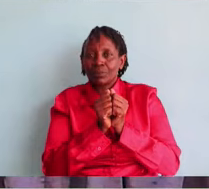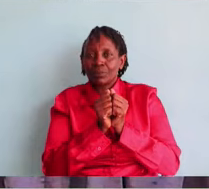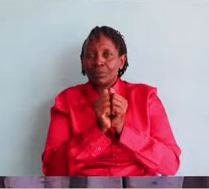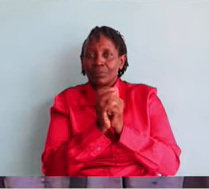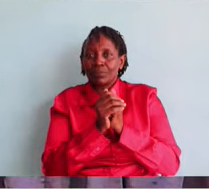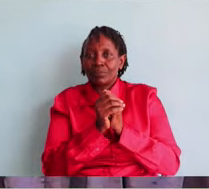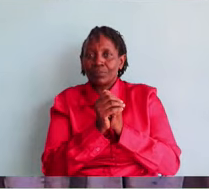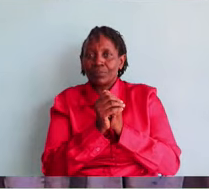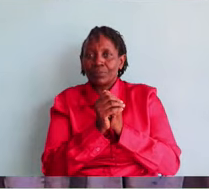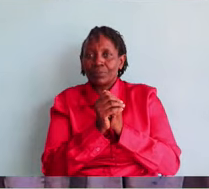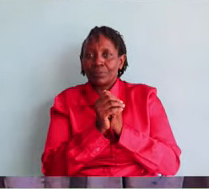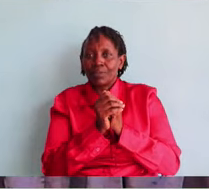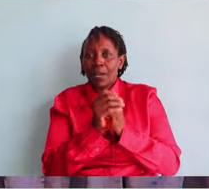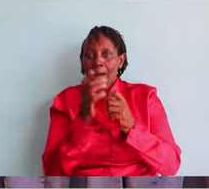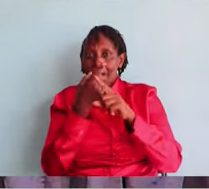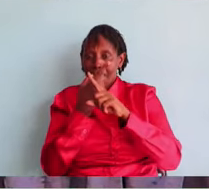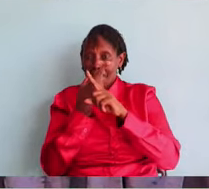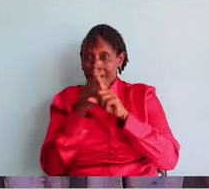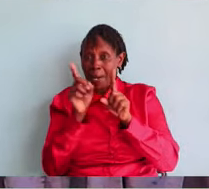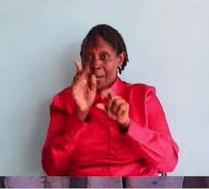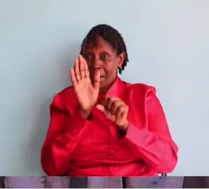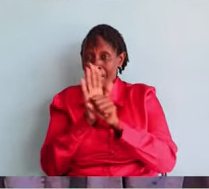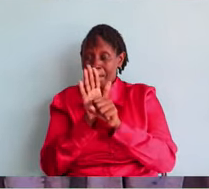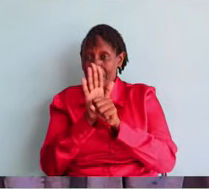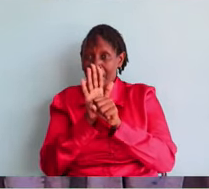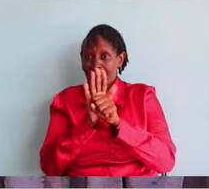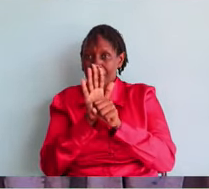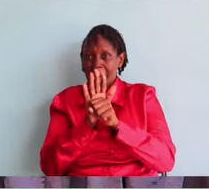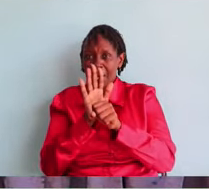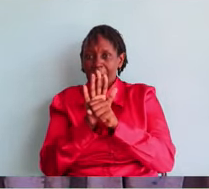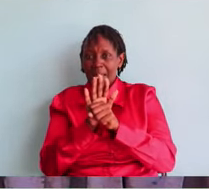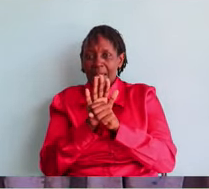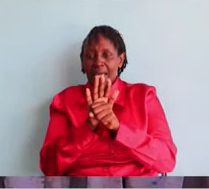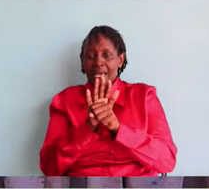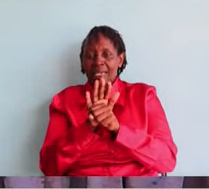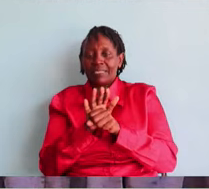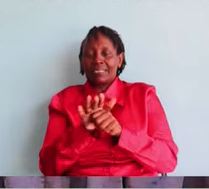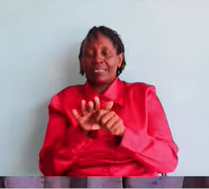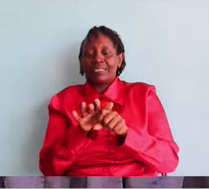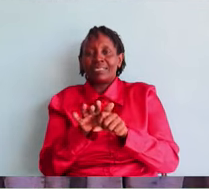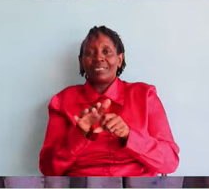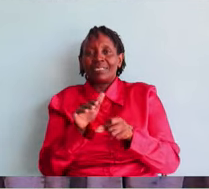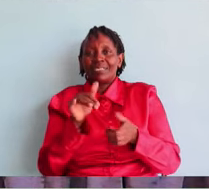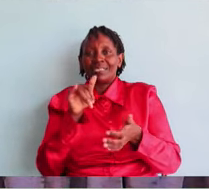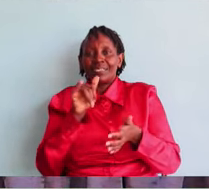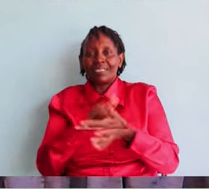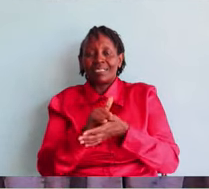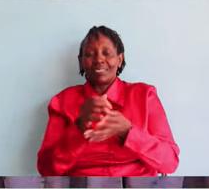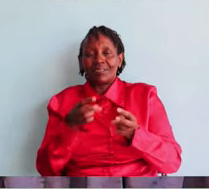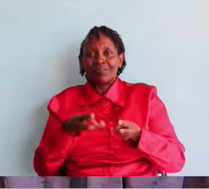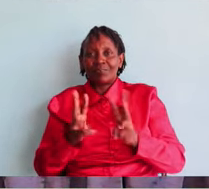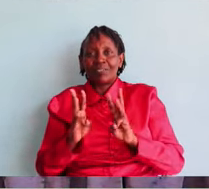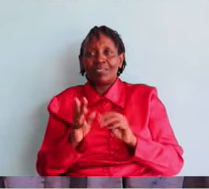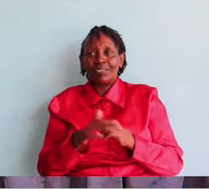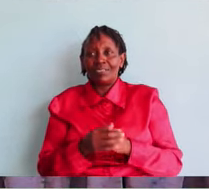going to describe, but quite a number of them are like that. Now, of course, some of you may ask, what's a